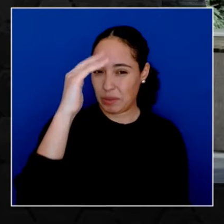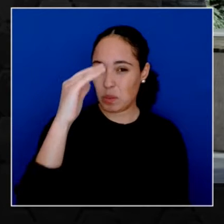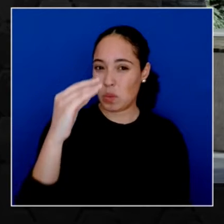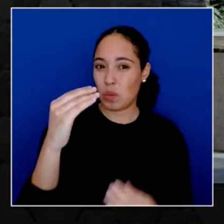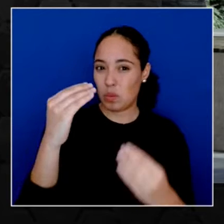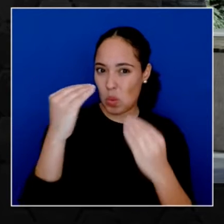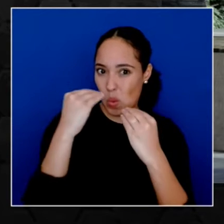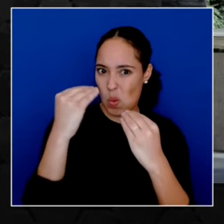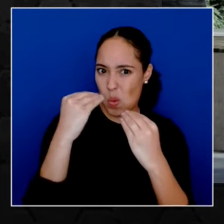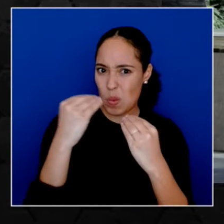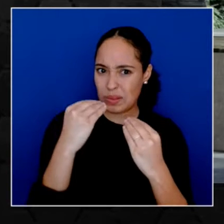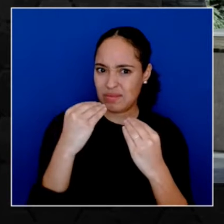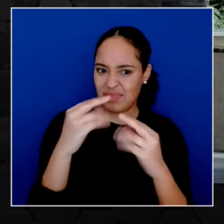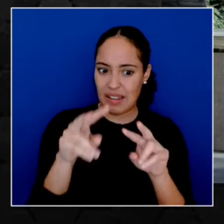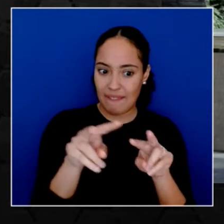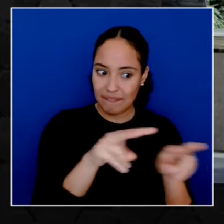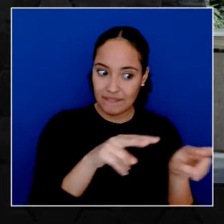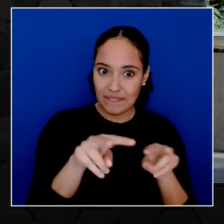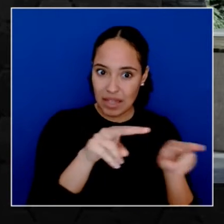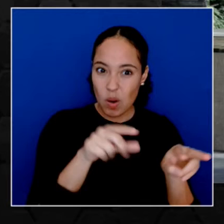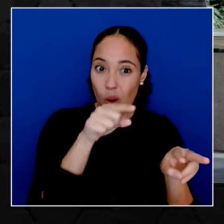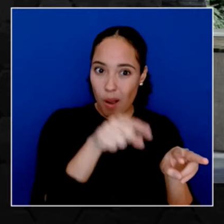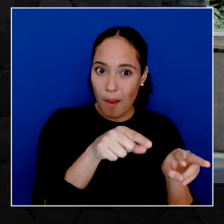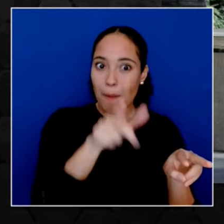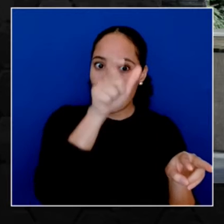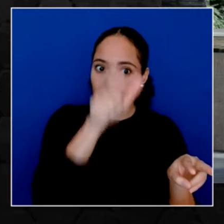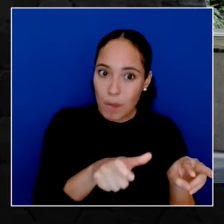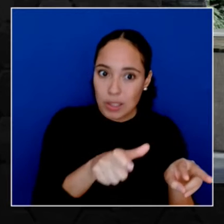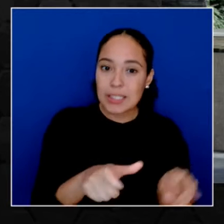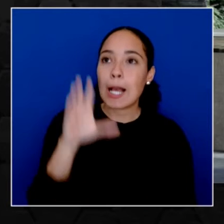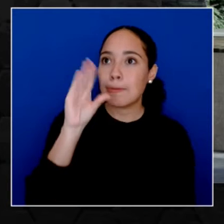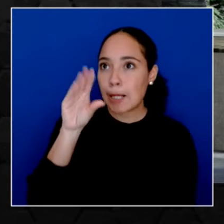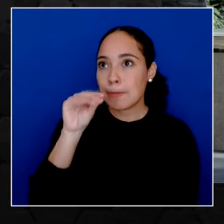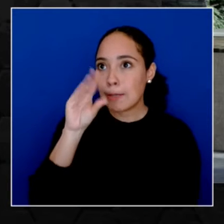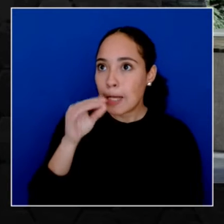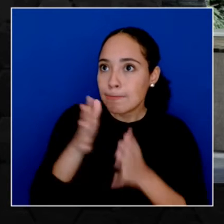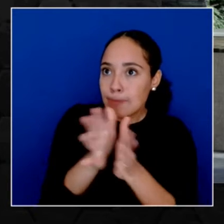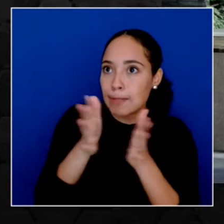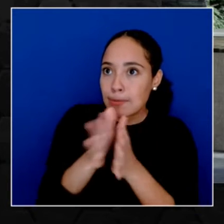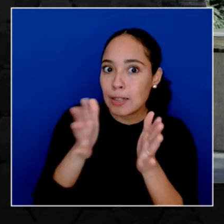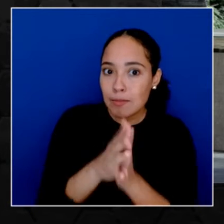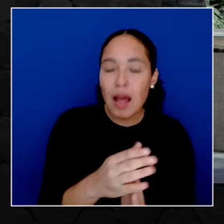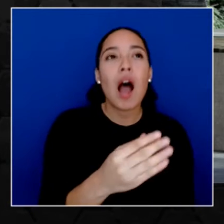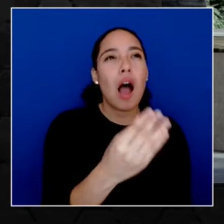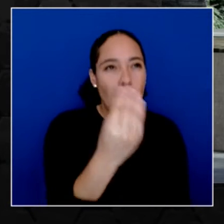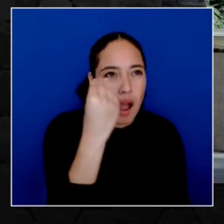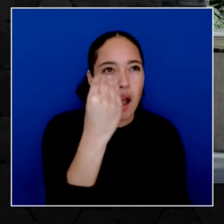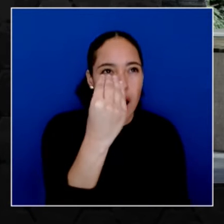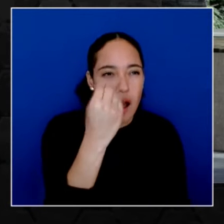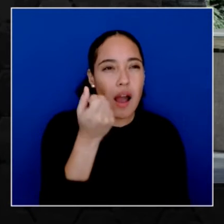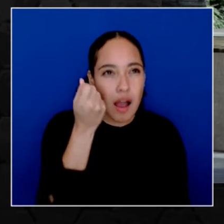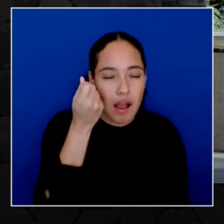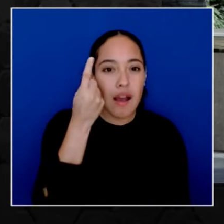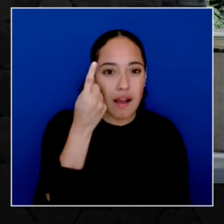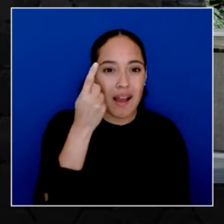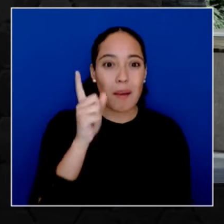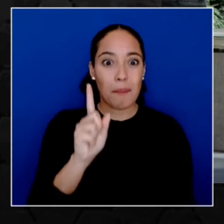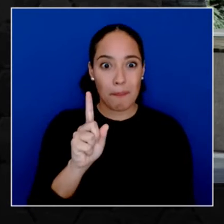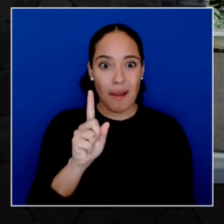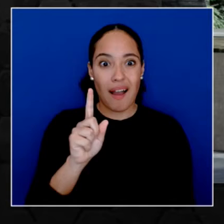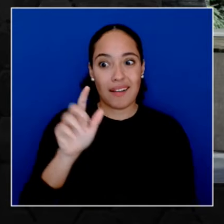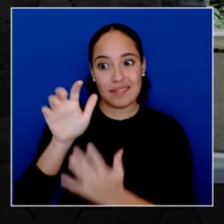learning is good. But if you know some basics, you want to catch up on technology, then text-based is much faster. I